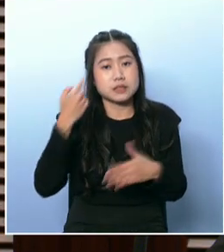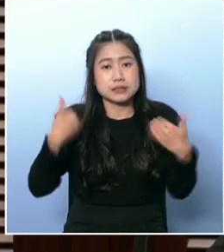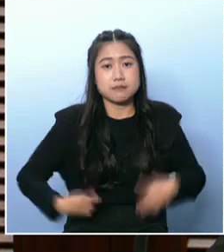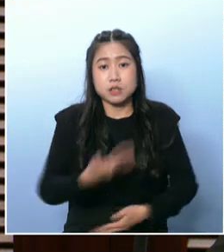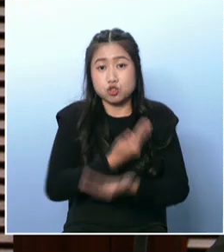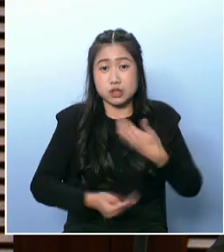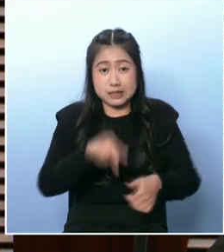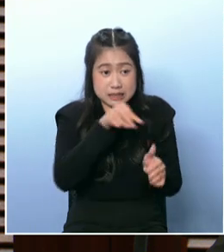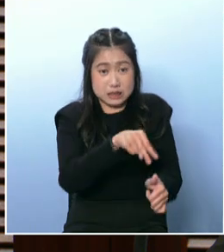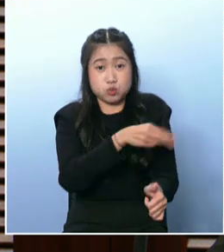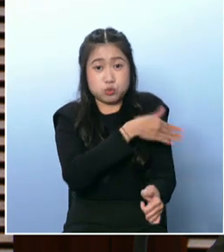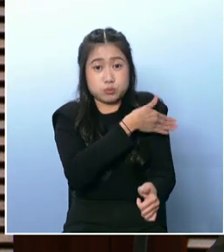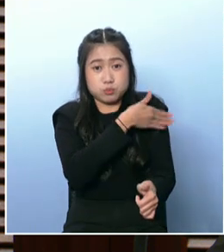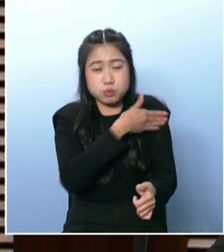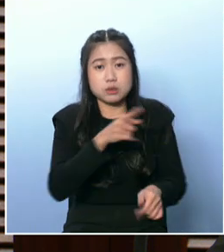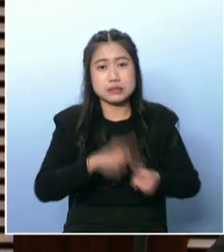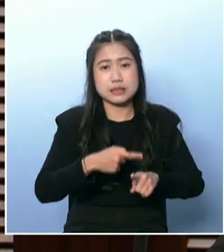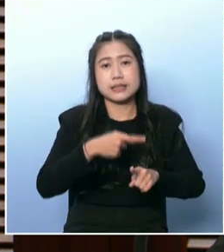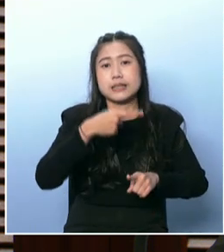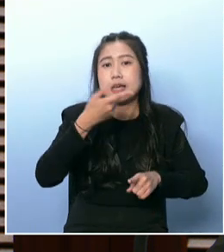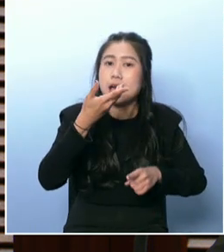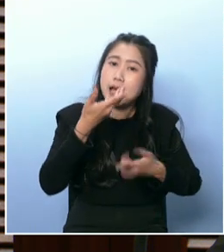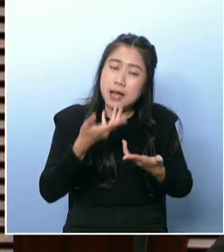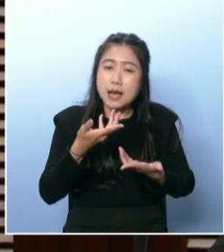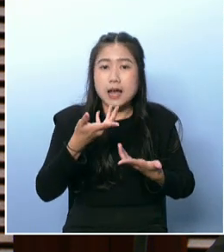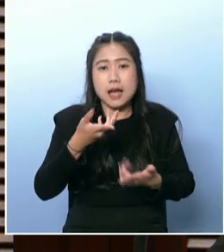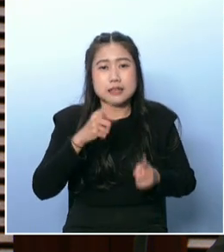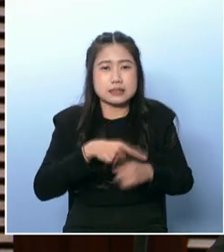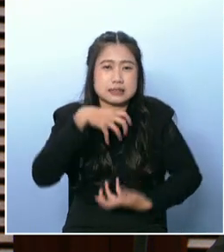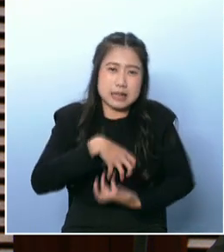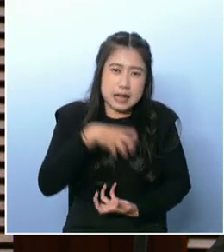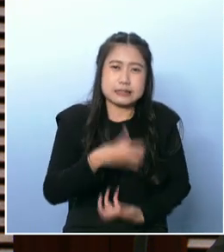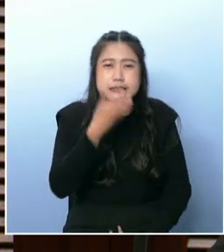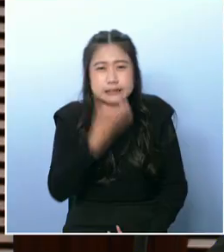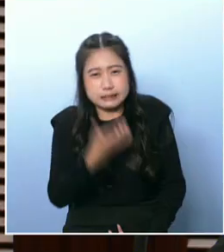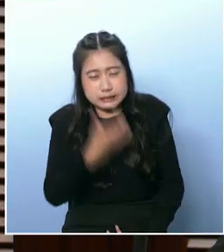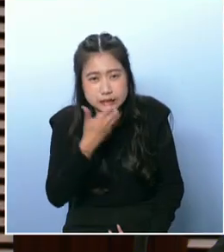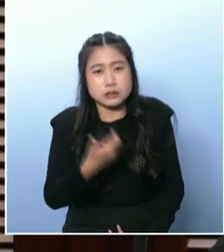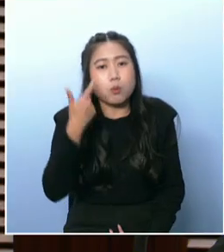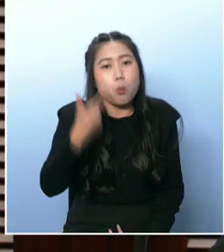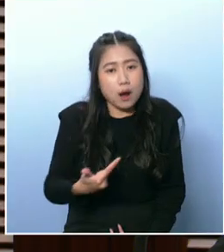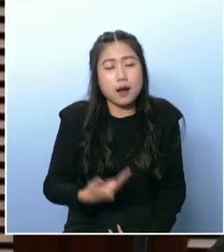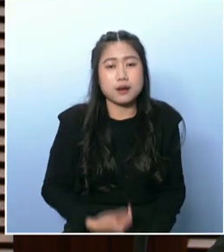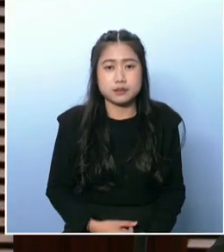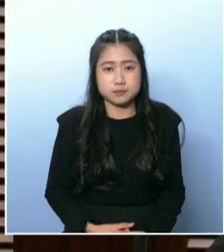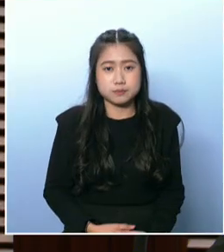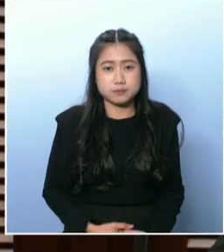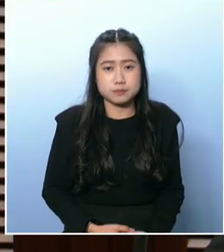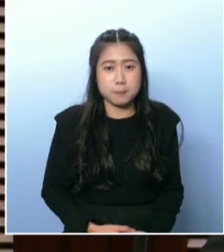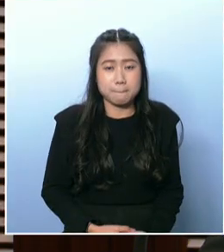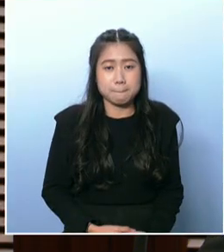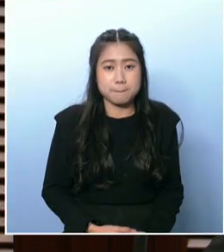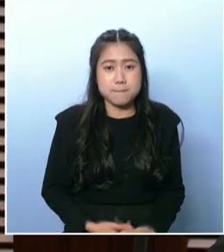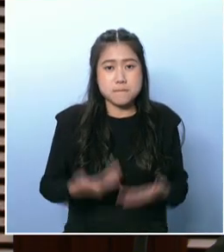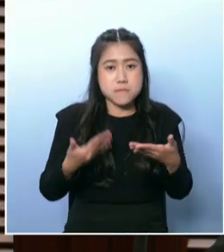My understanding is that the carers of PWDs, they have to pay a high price and face a lot